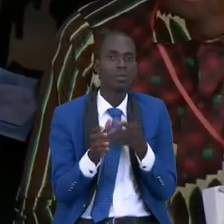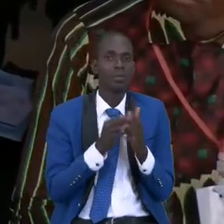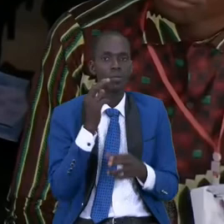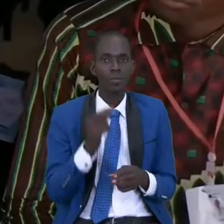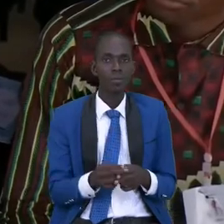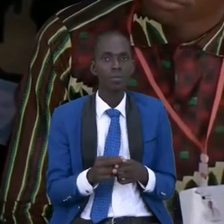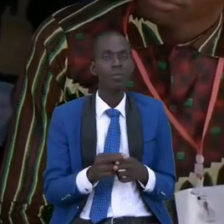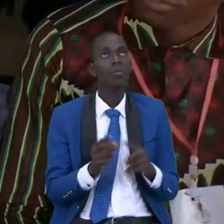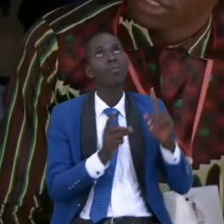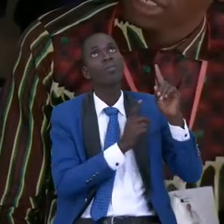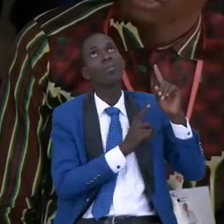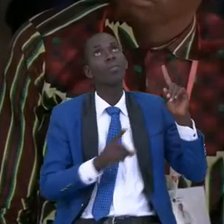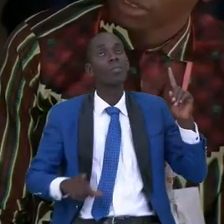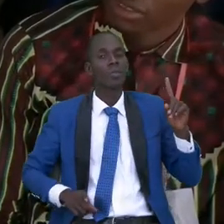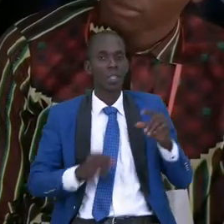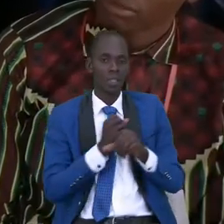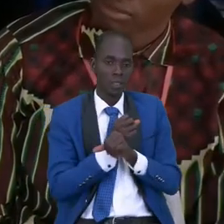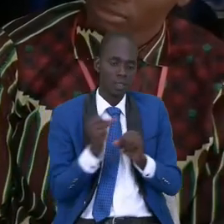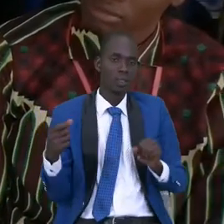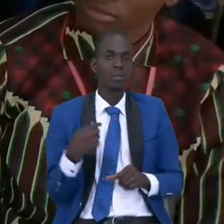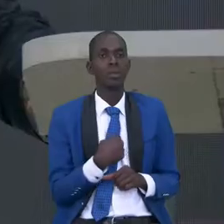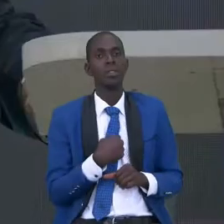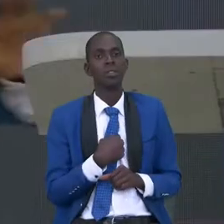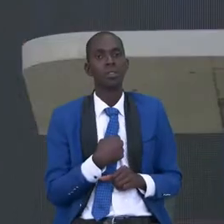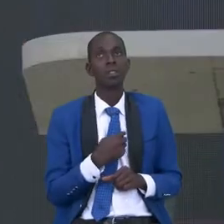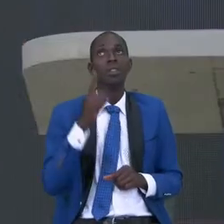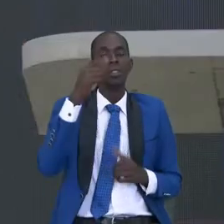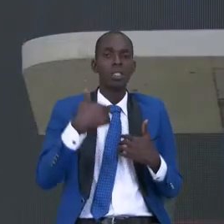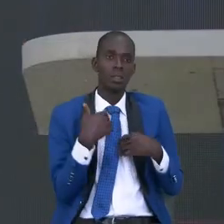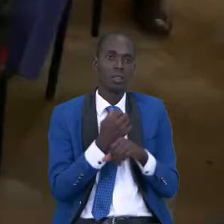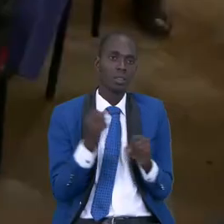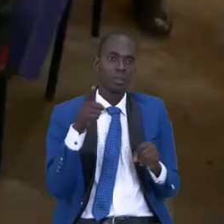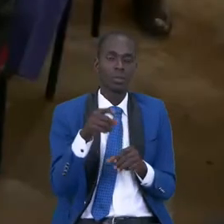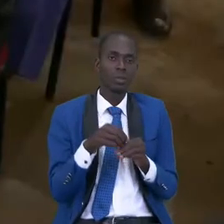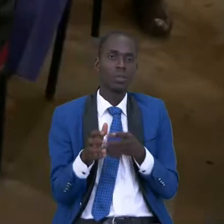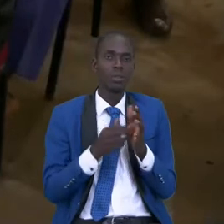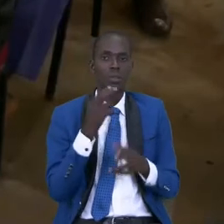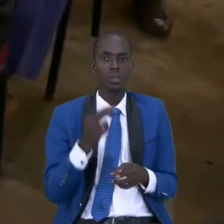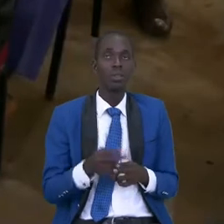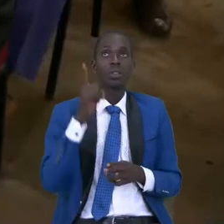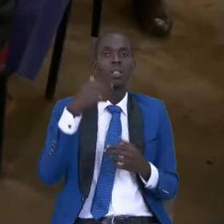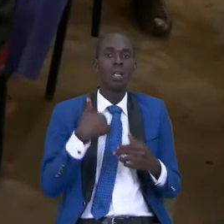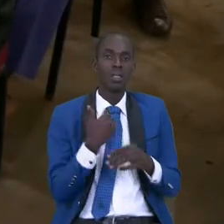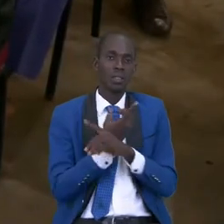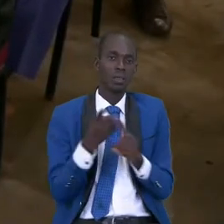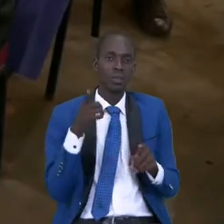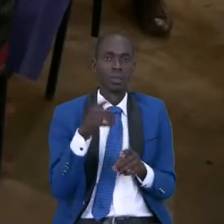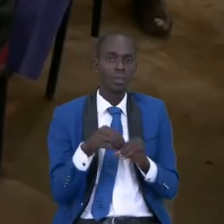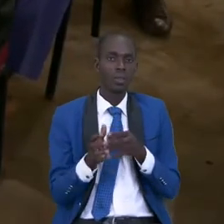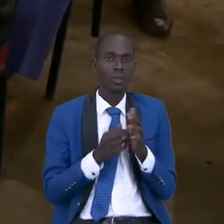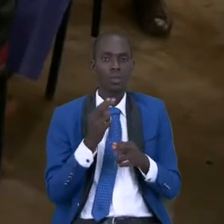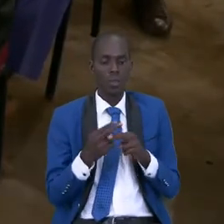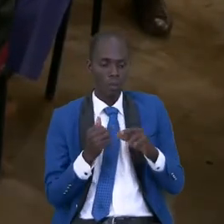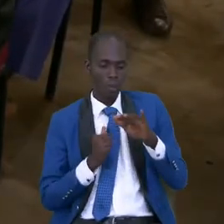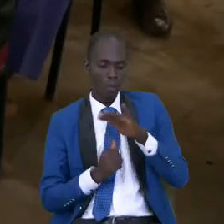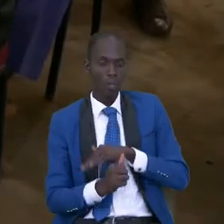Amen. Lord, save me. He has saved you. Amen. He has delivered you. Underneath